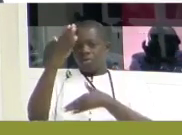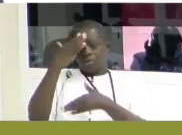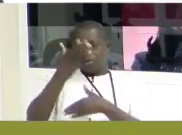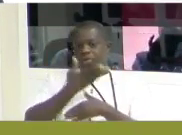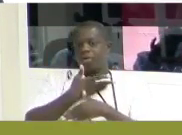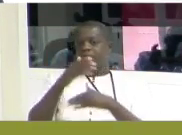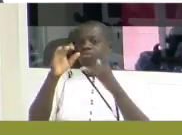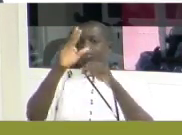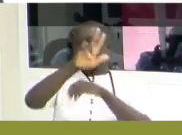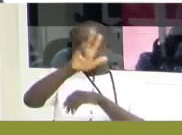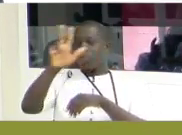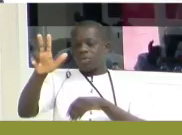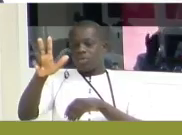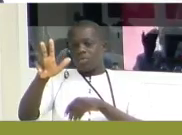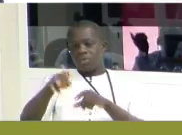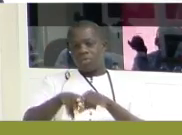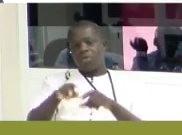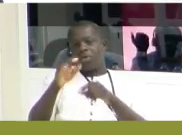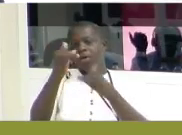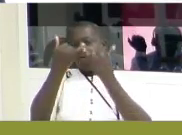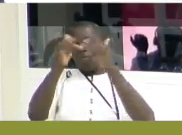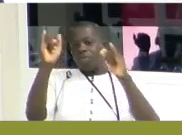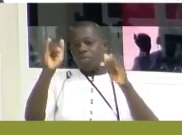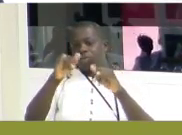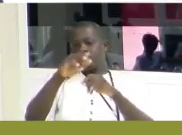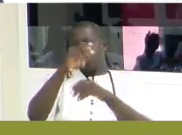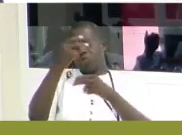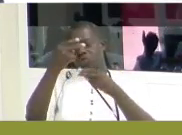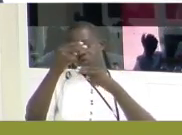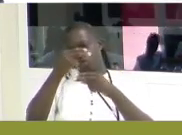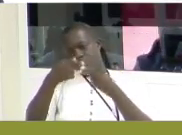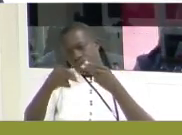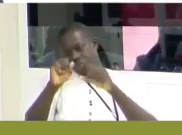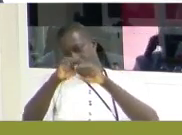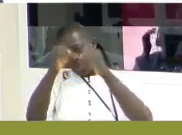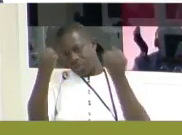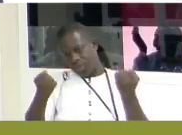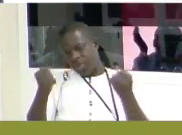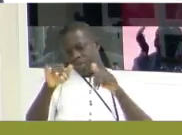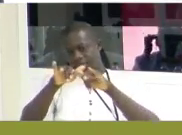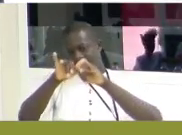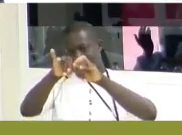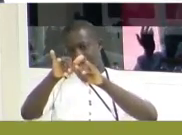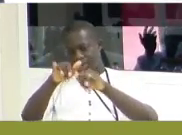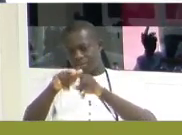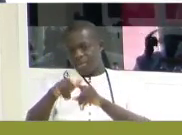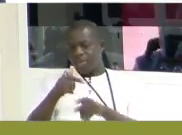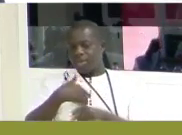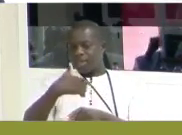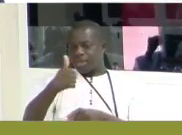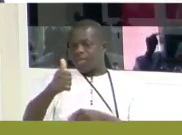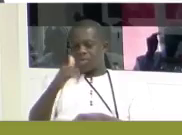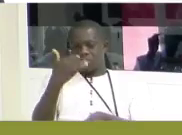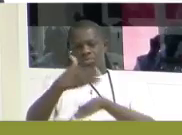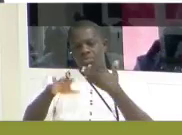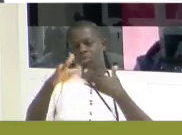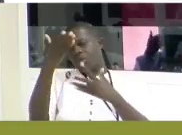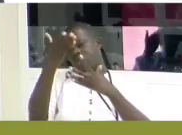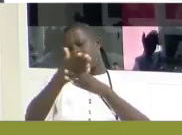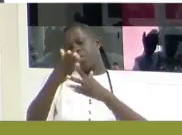Newspaper. So I maintained my innocence, but they didn't believe me. So after the